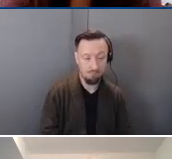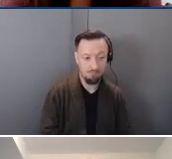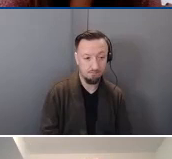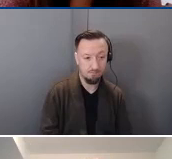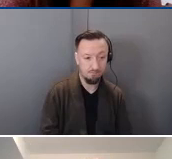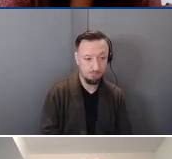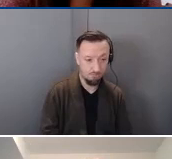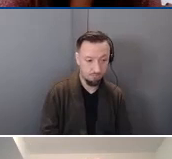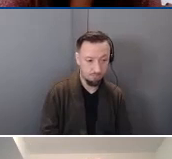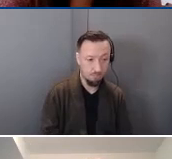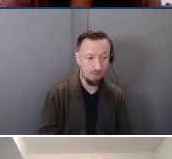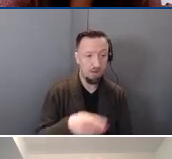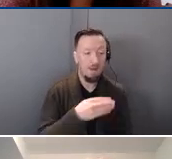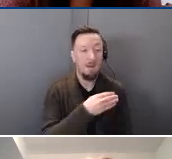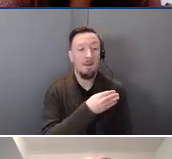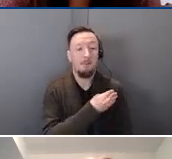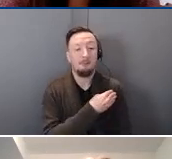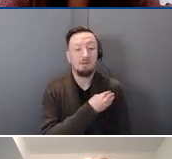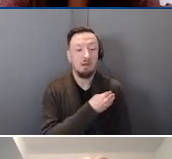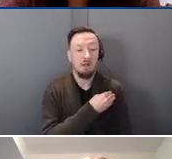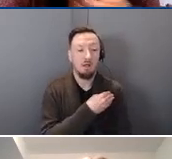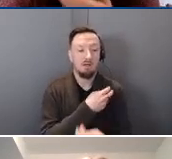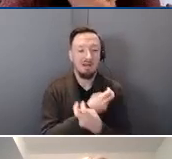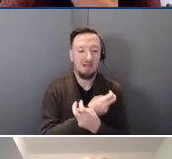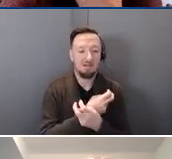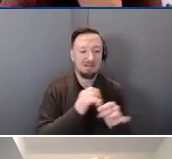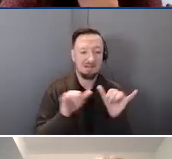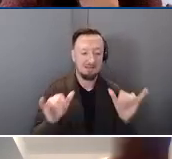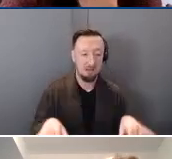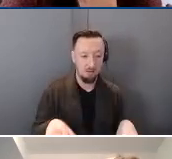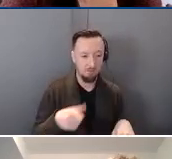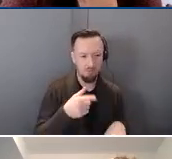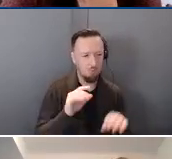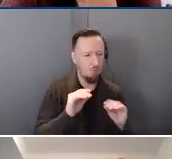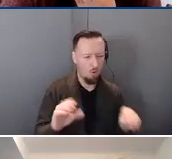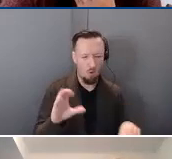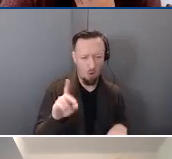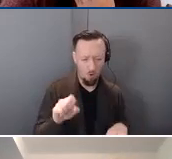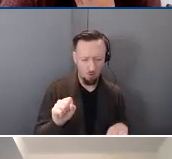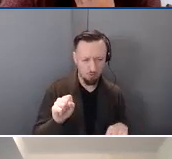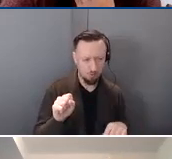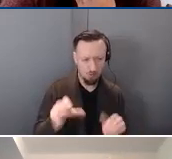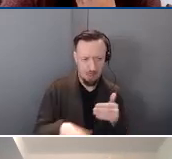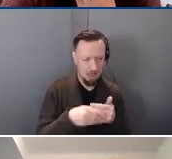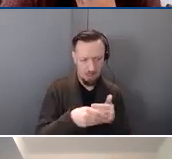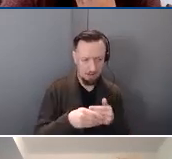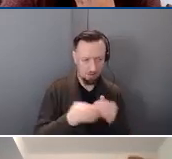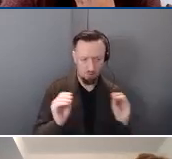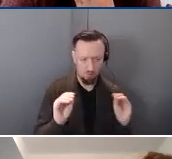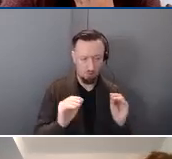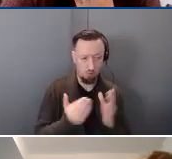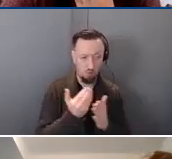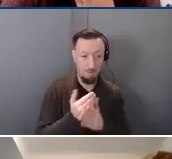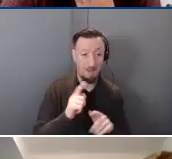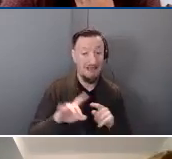Okay, so the musculoskeletal system. So we didn't have any codes that were added, but we did have 8